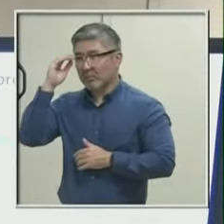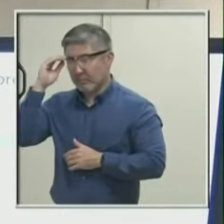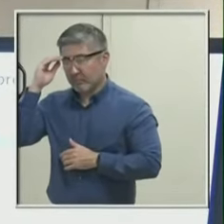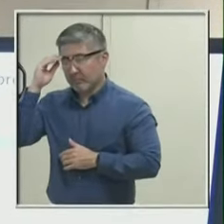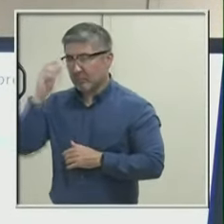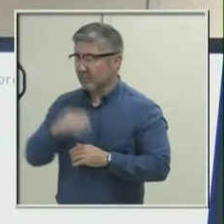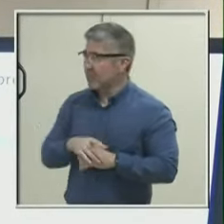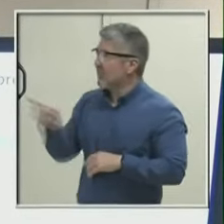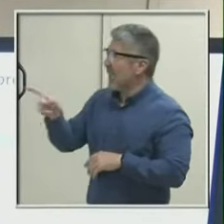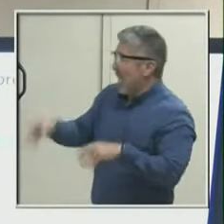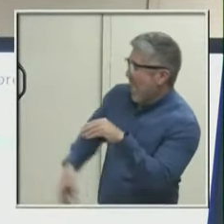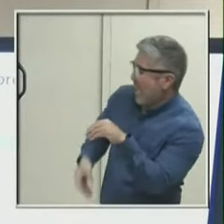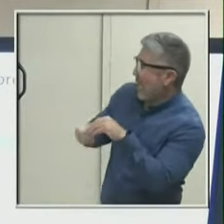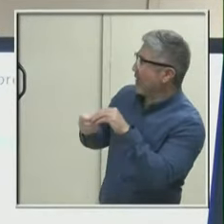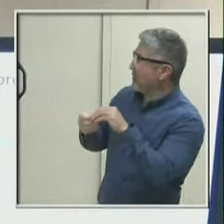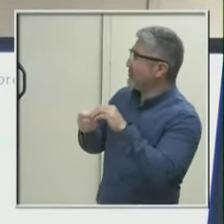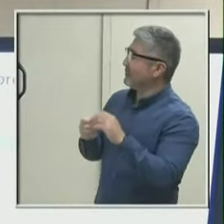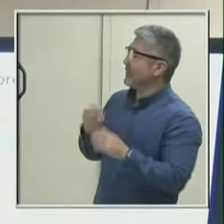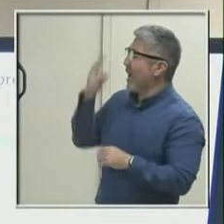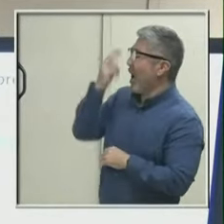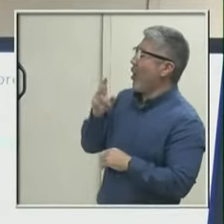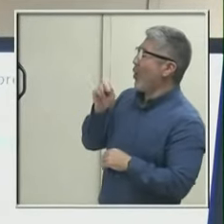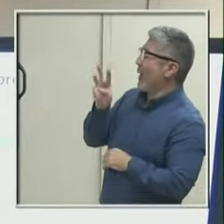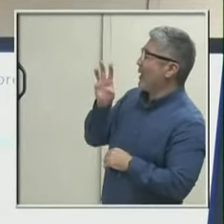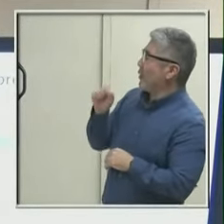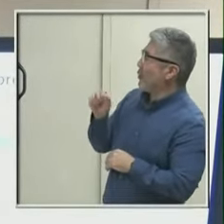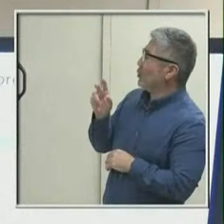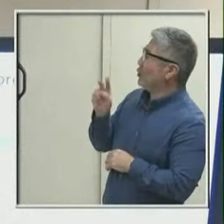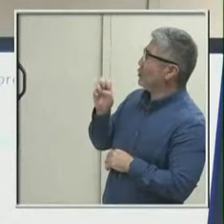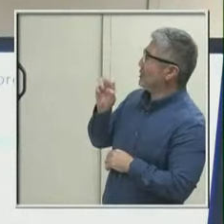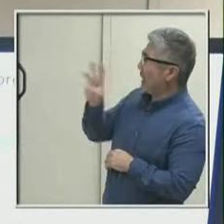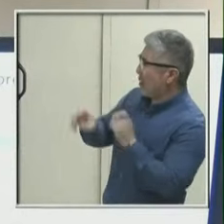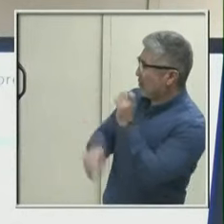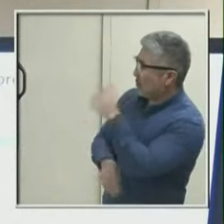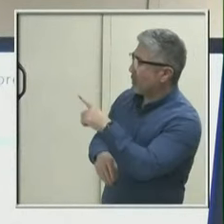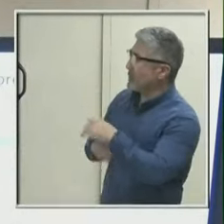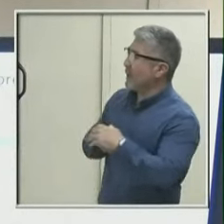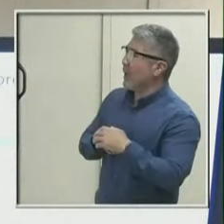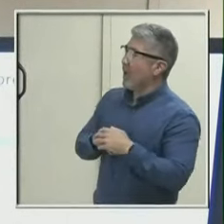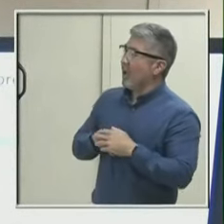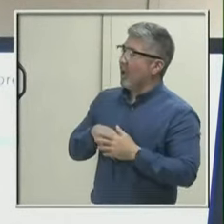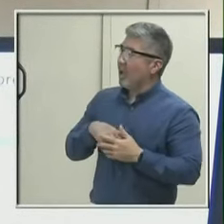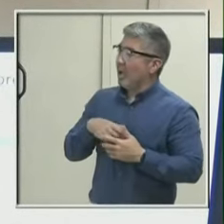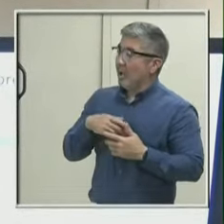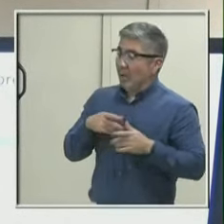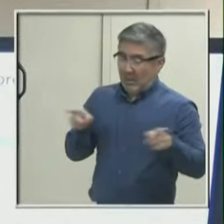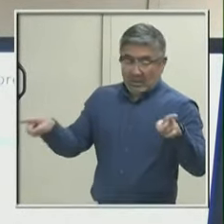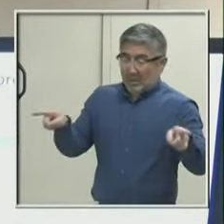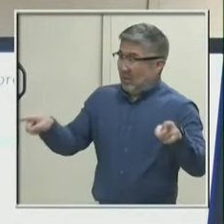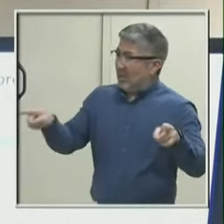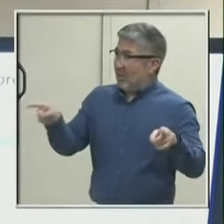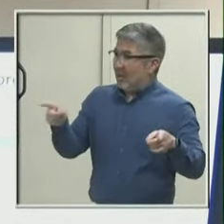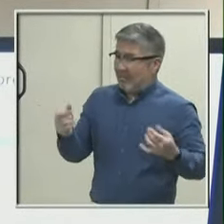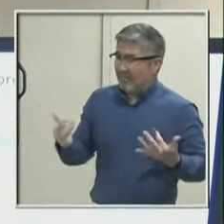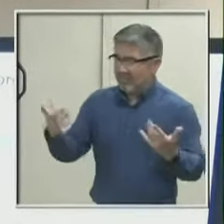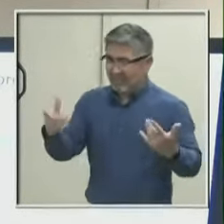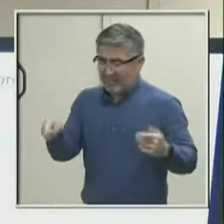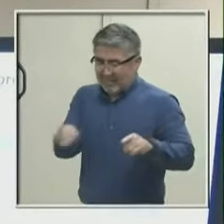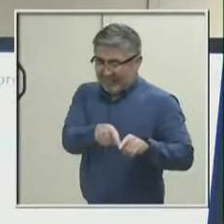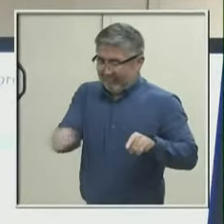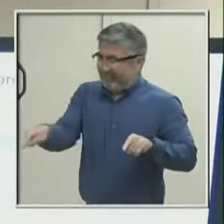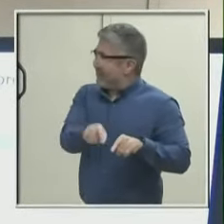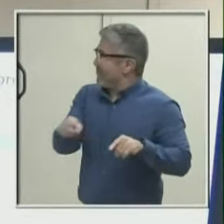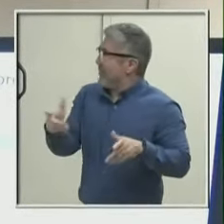To follow up on that, Daryl Huff from Hawaii News Now, these two fires, though, were in how proximate were they to each other?